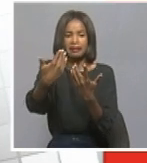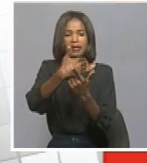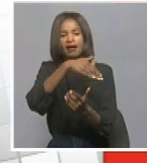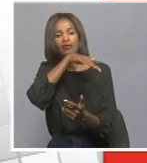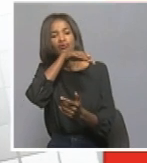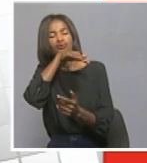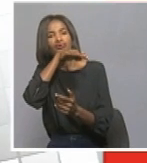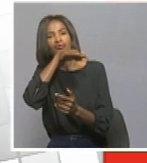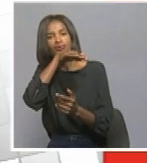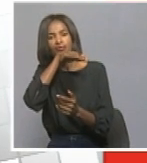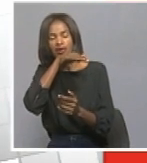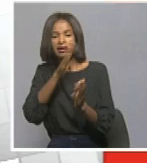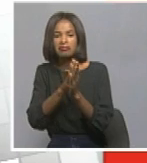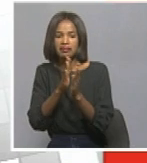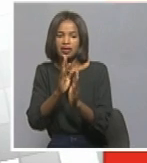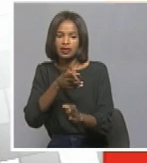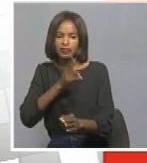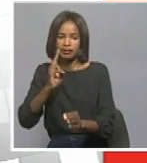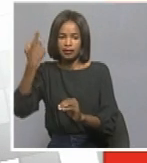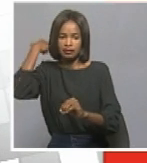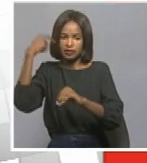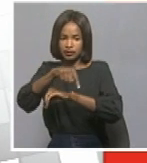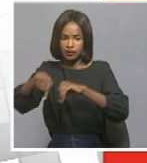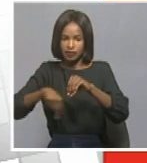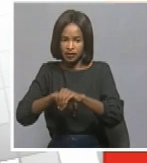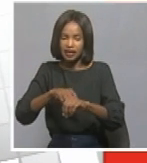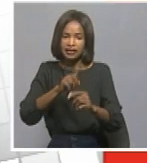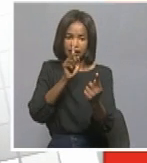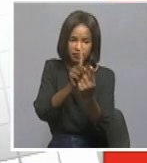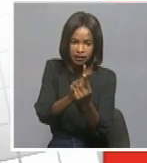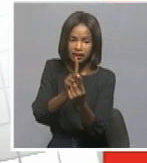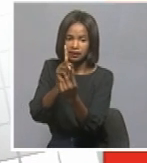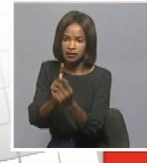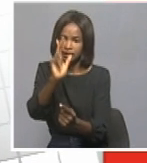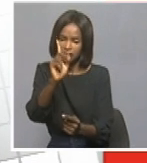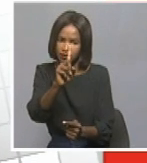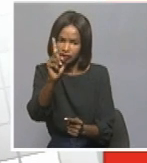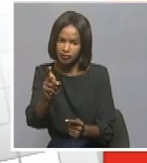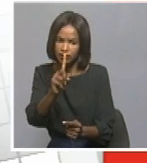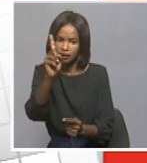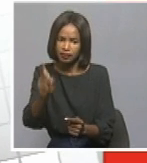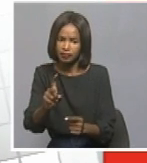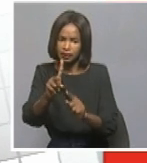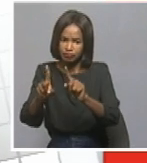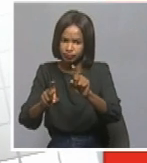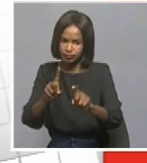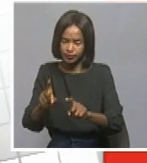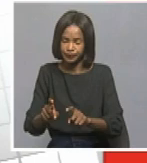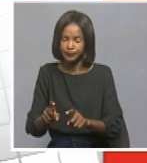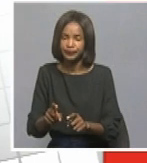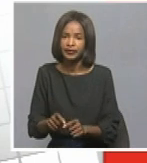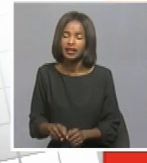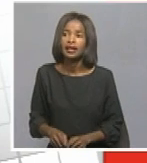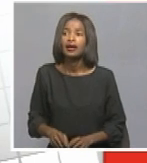be notified immediately, and then we can deal with it on a case-to-case basis. Mm-hmm. As per